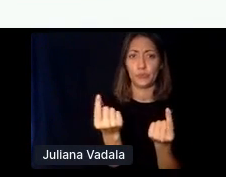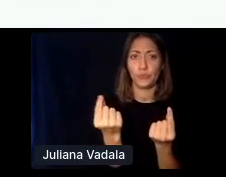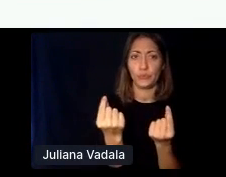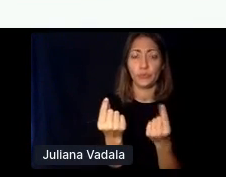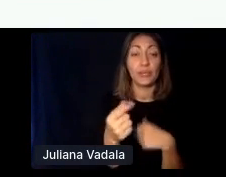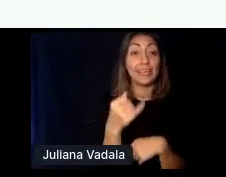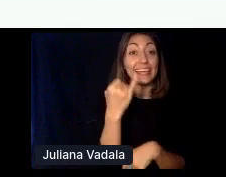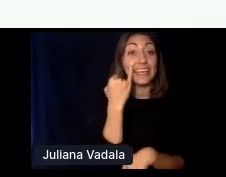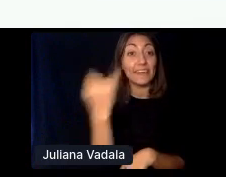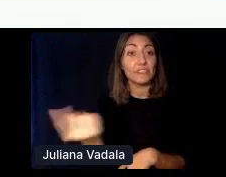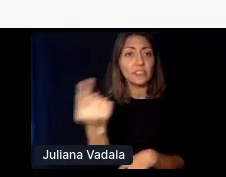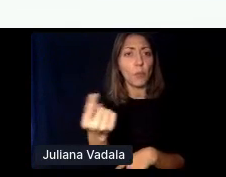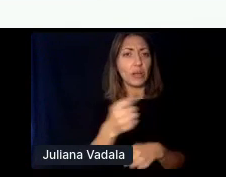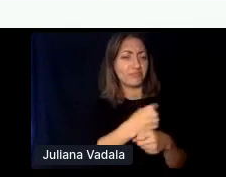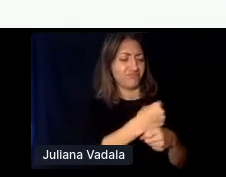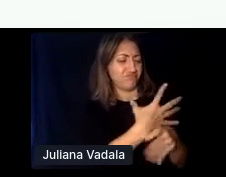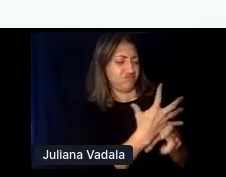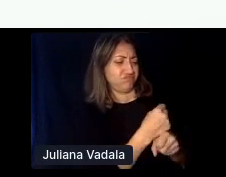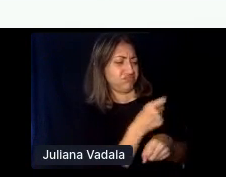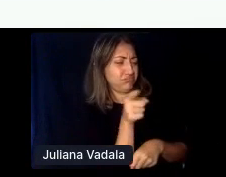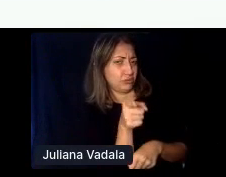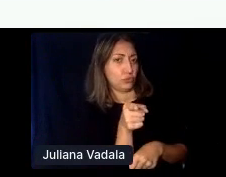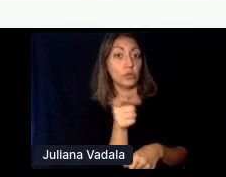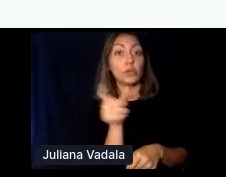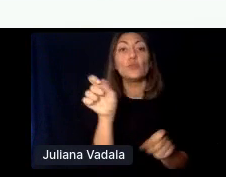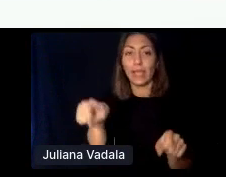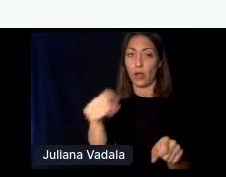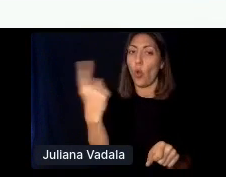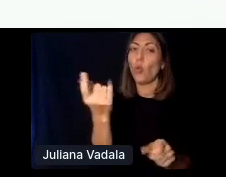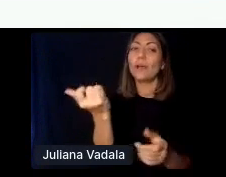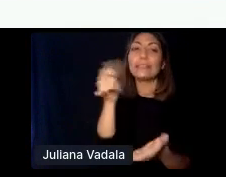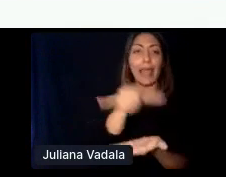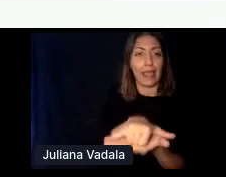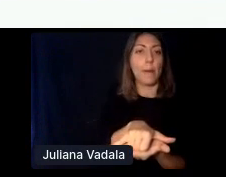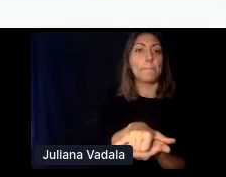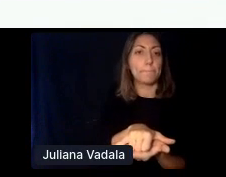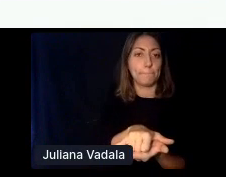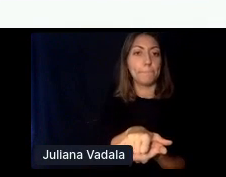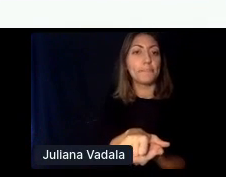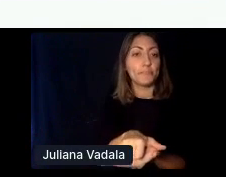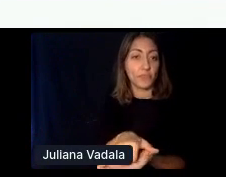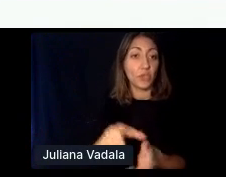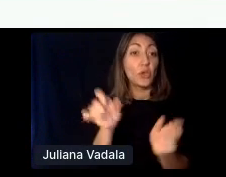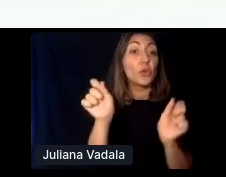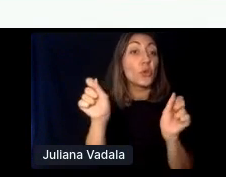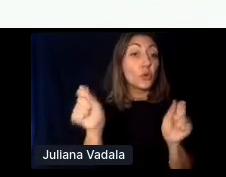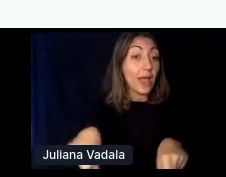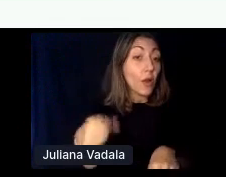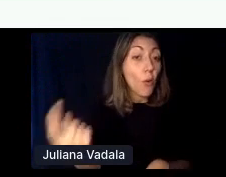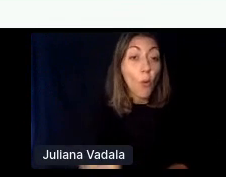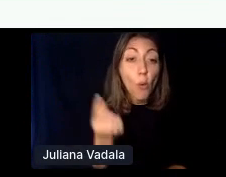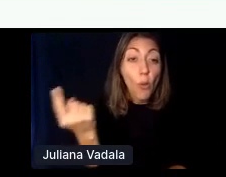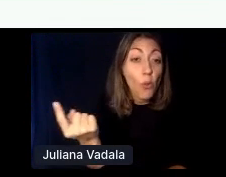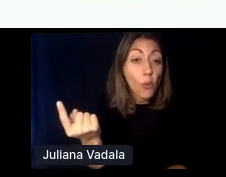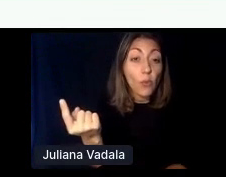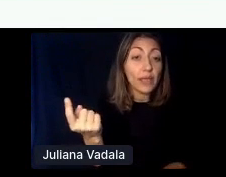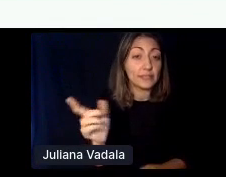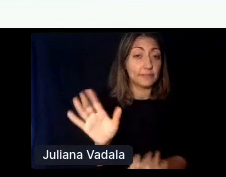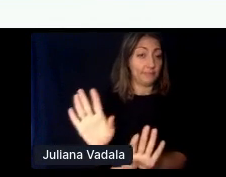can end a text conversation if someone texts slurs or harmful language to you. There